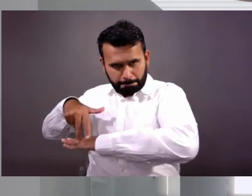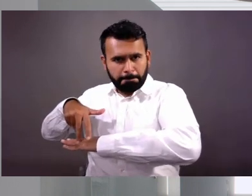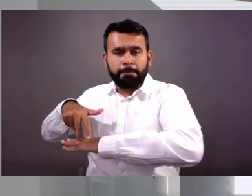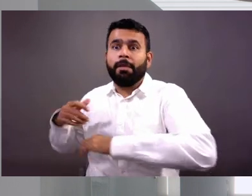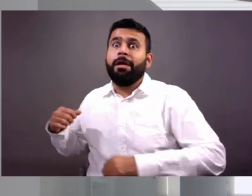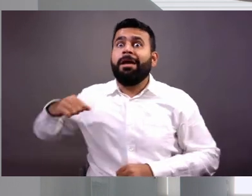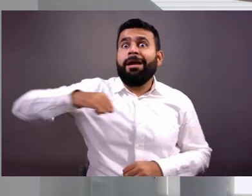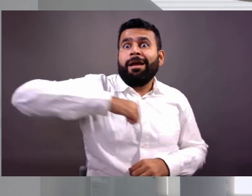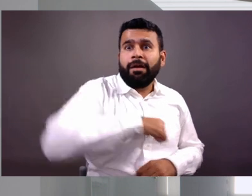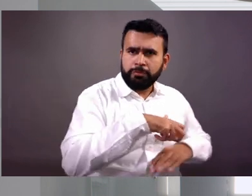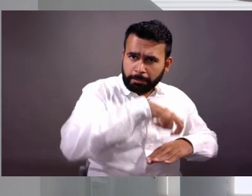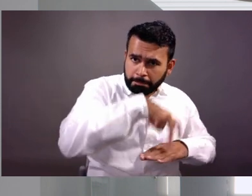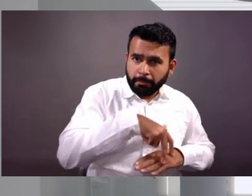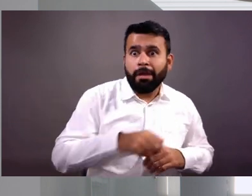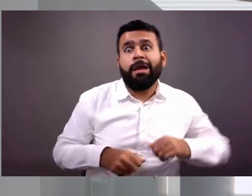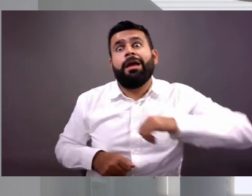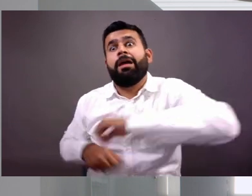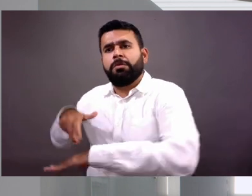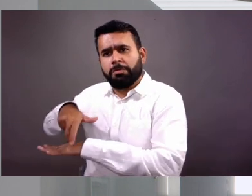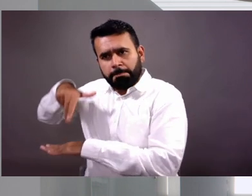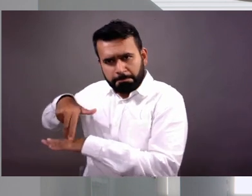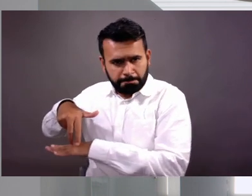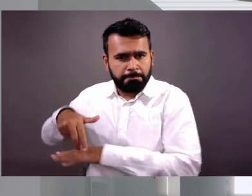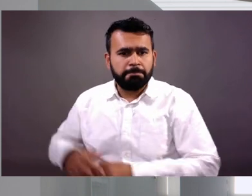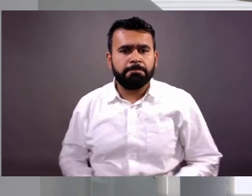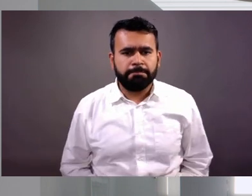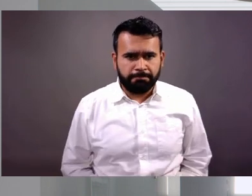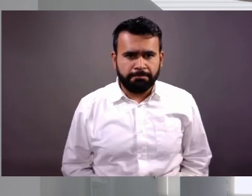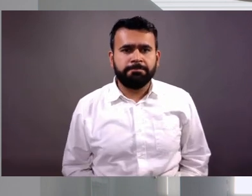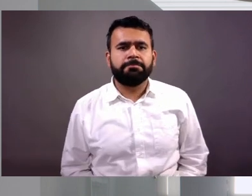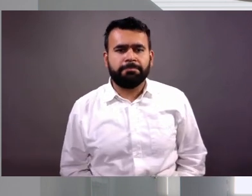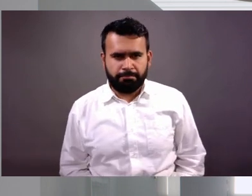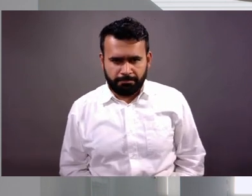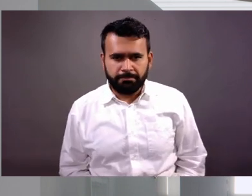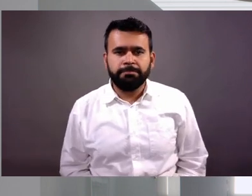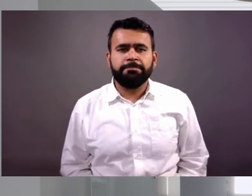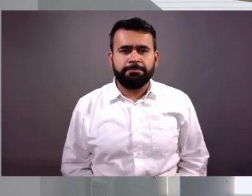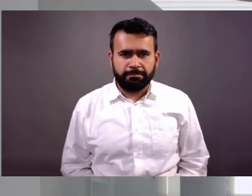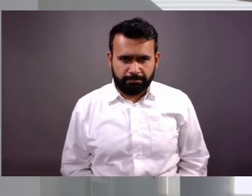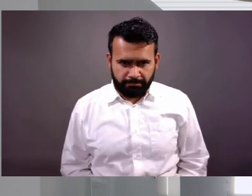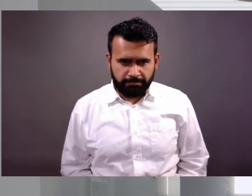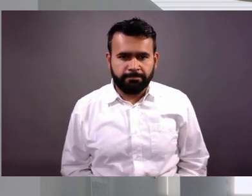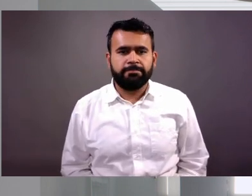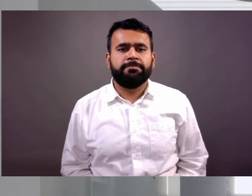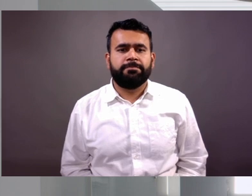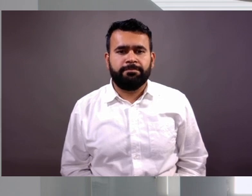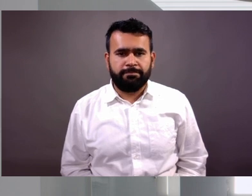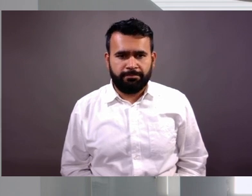direction, and then you're going to jump, and then you put it all together and then you jump.